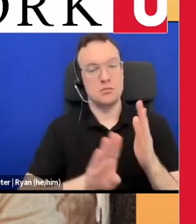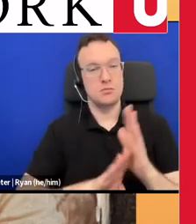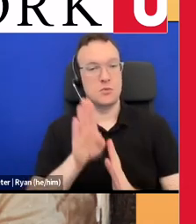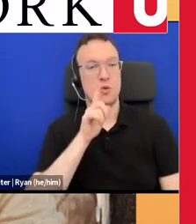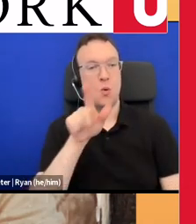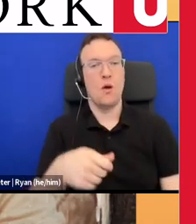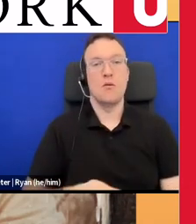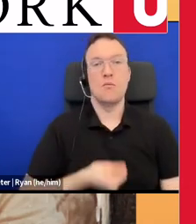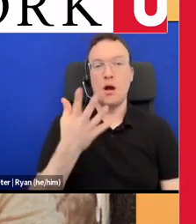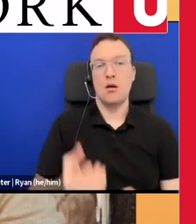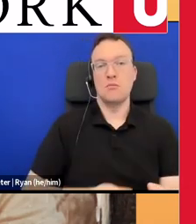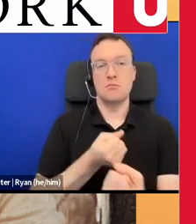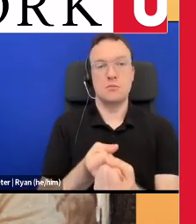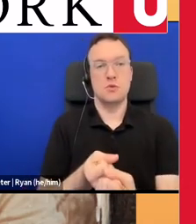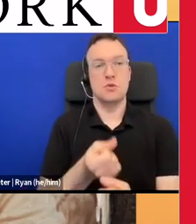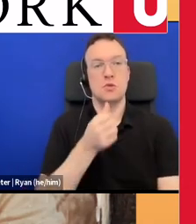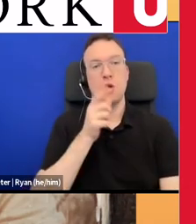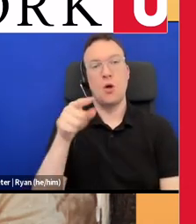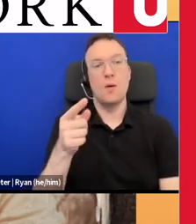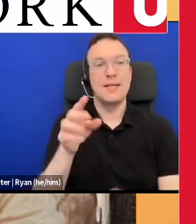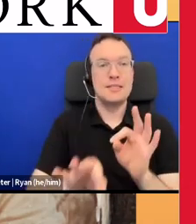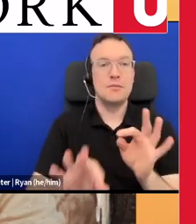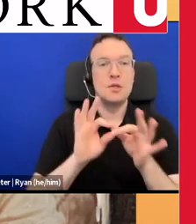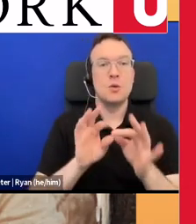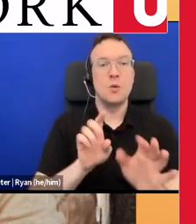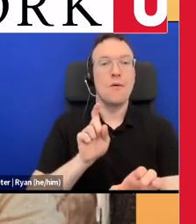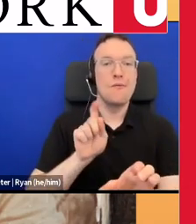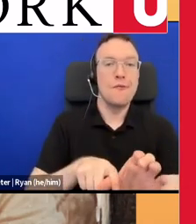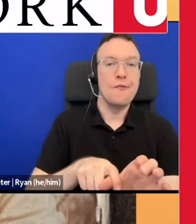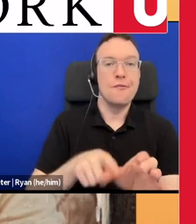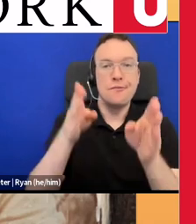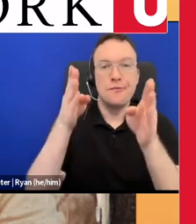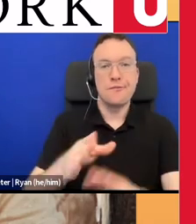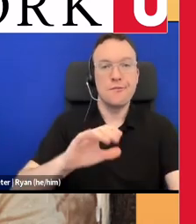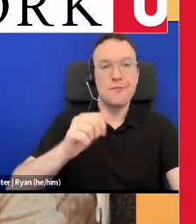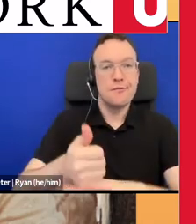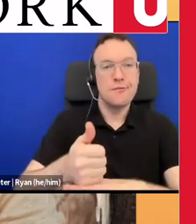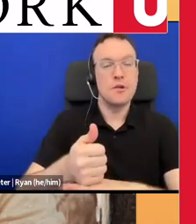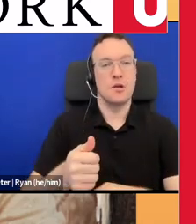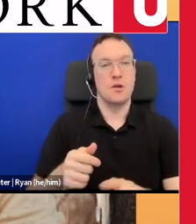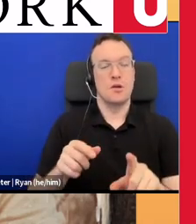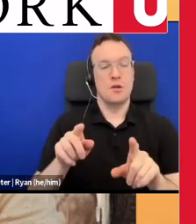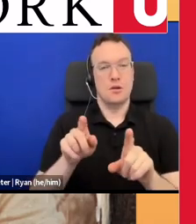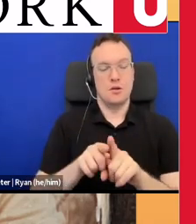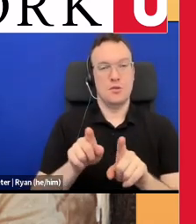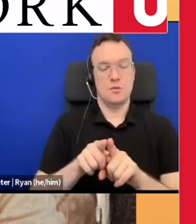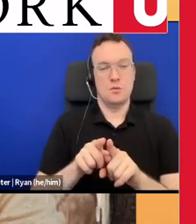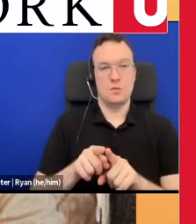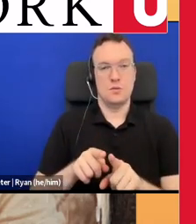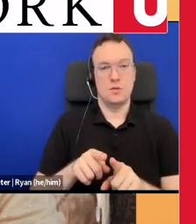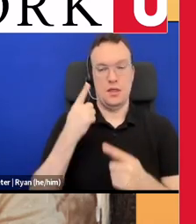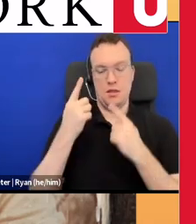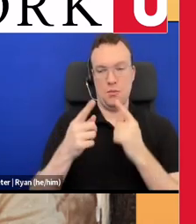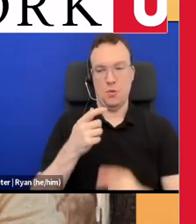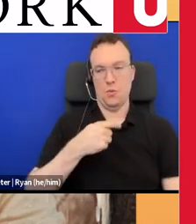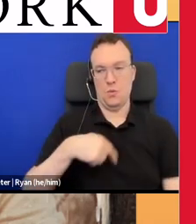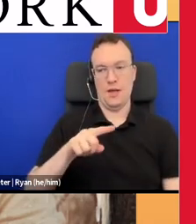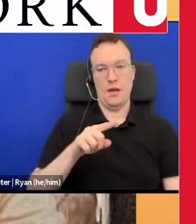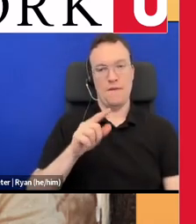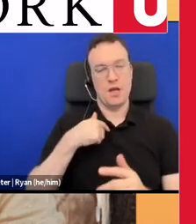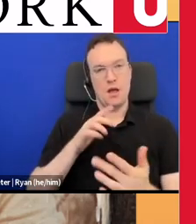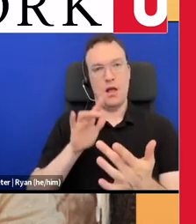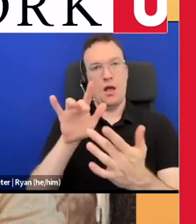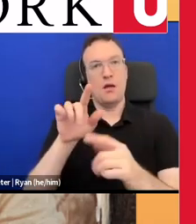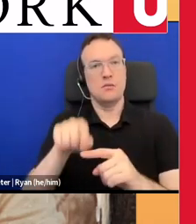of solidarity that are not simply about hooking the subject in place and that instead made the other and ourselves ungraspable beyond